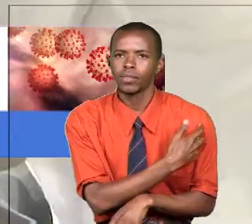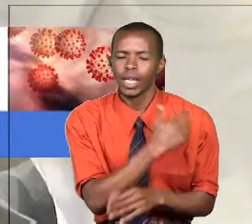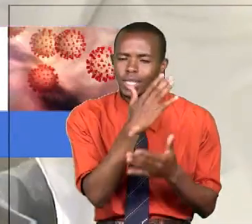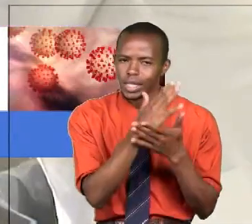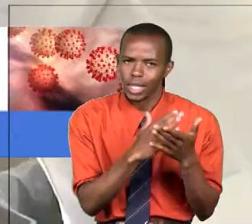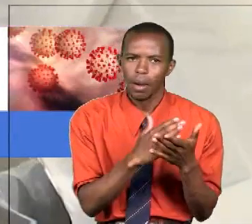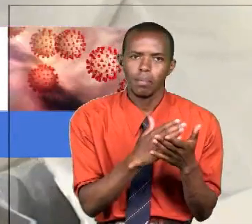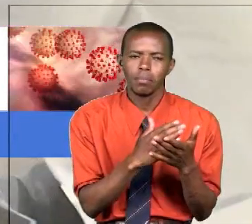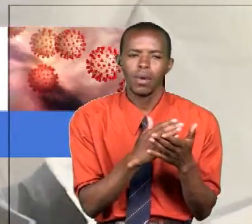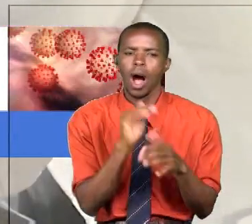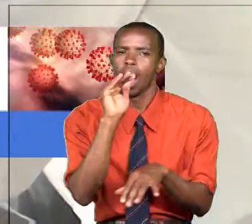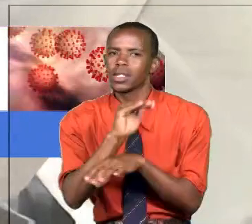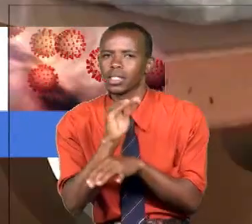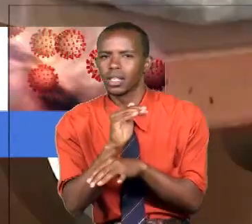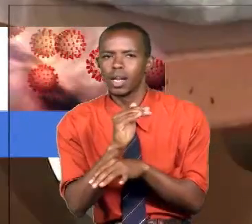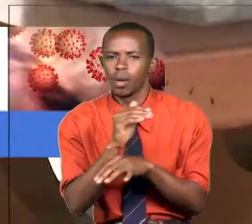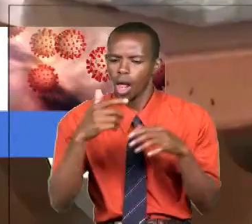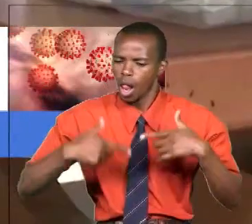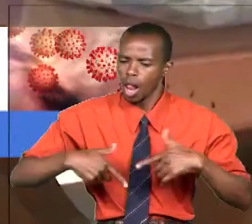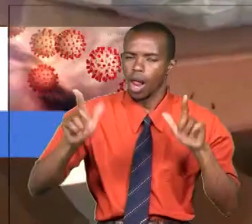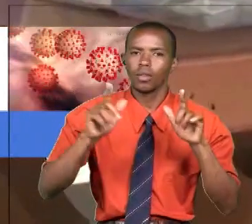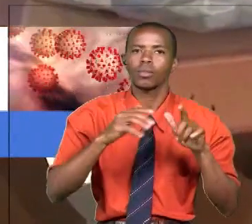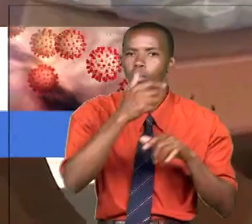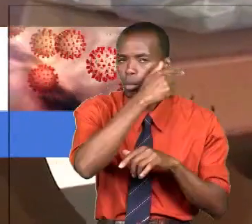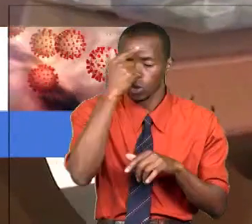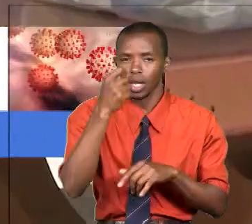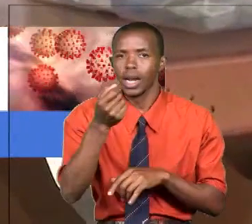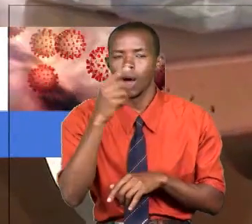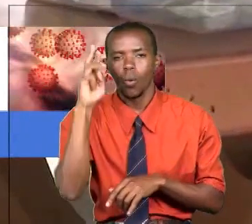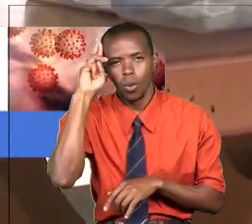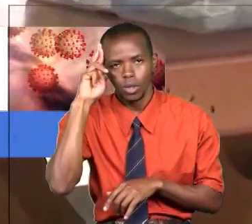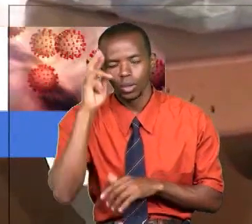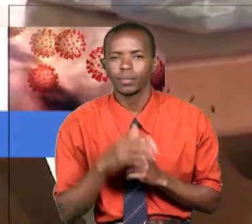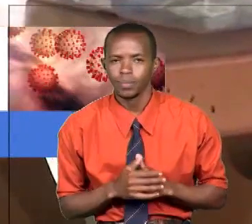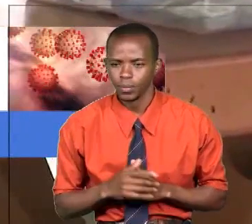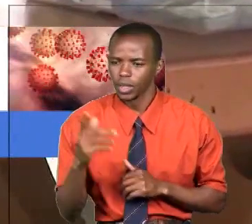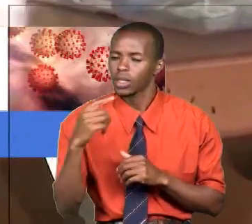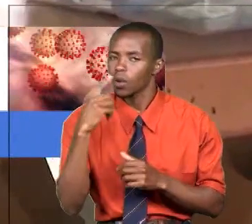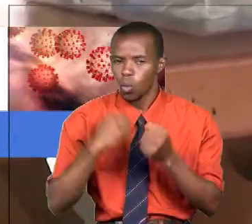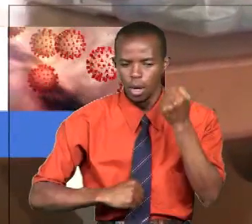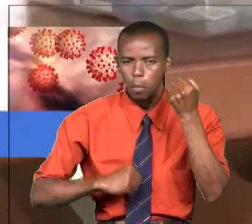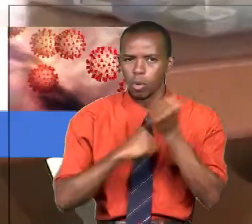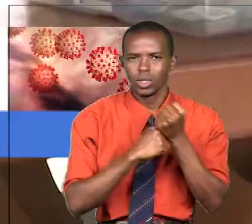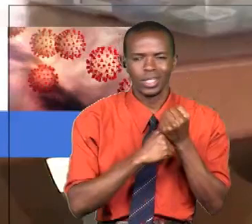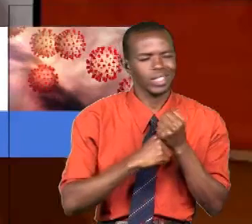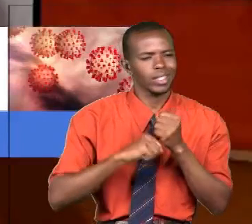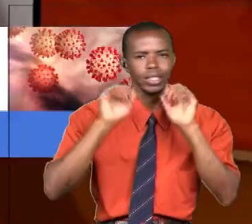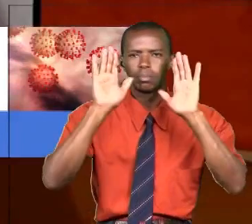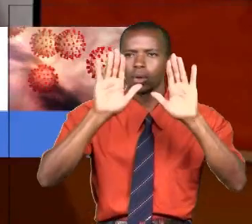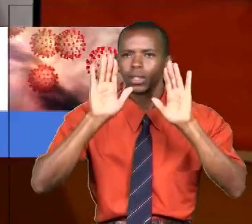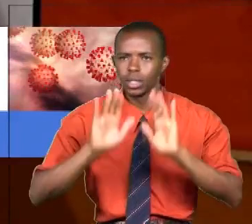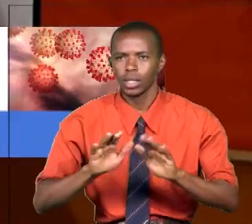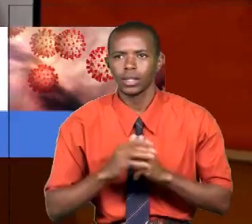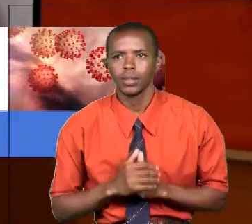been able to request an exemption for religious or medical reasons. Now, Newsom says the booster is just as necessary. It